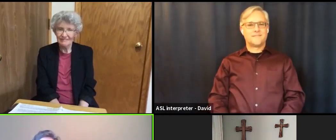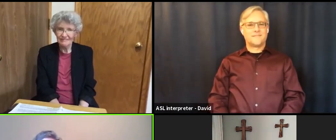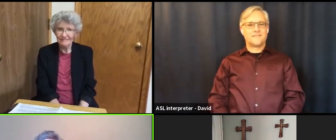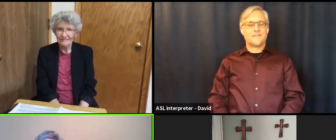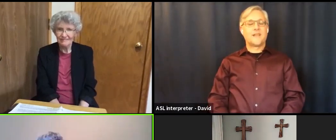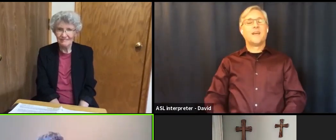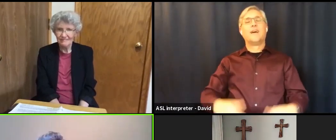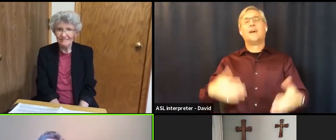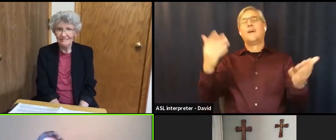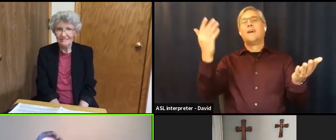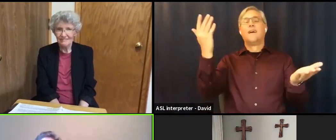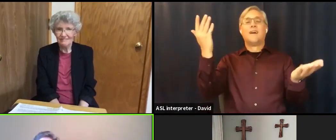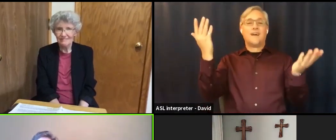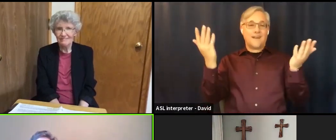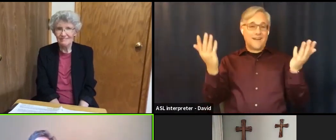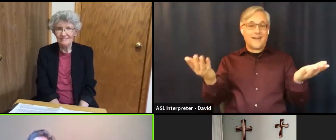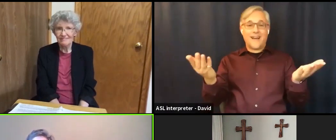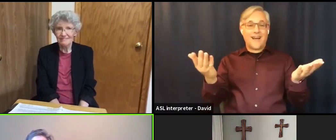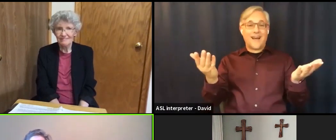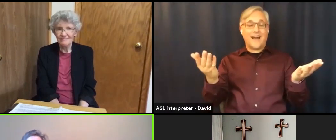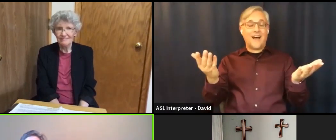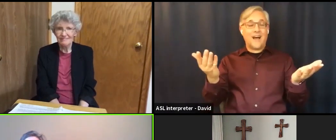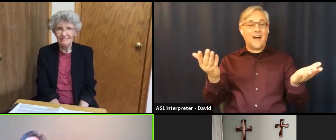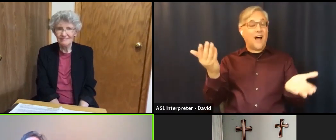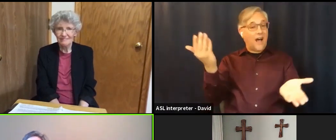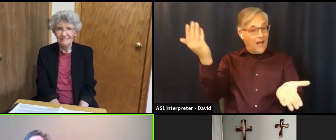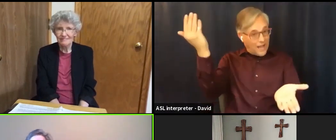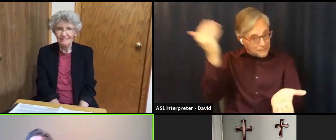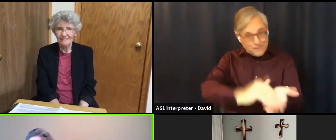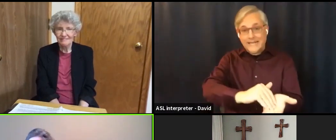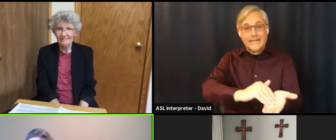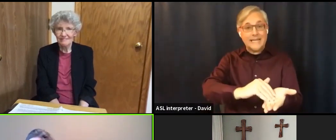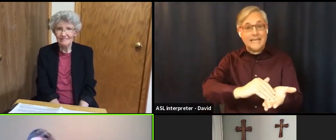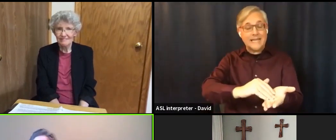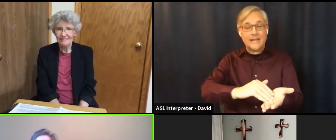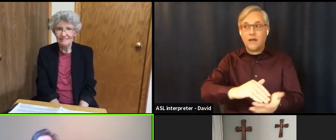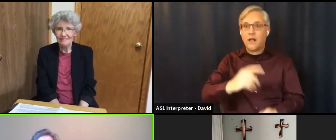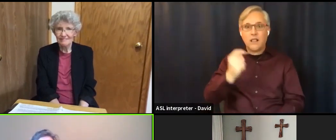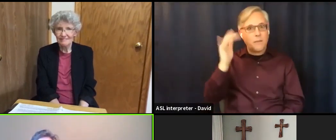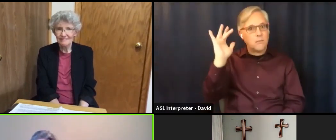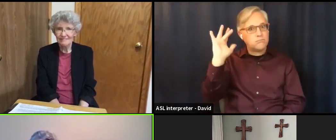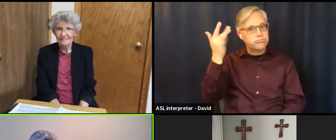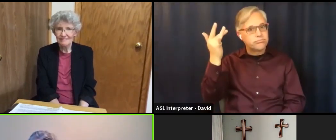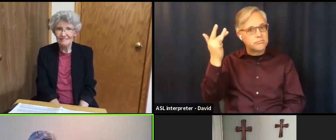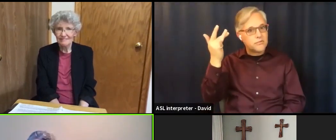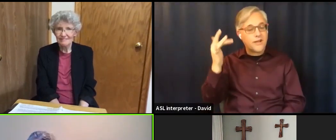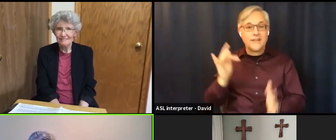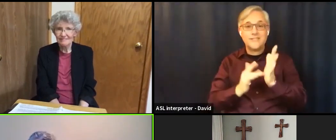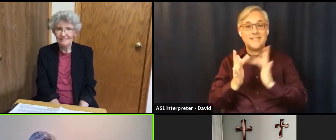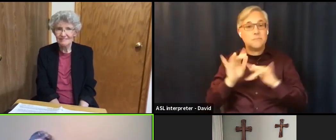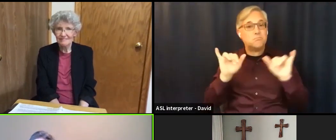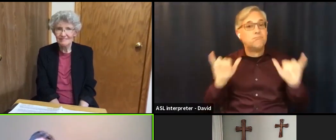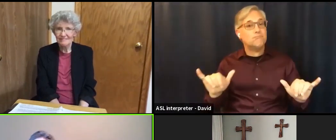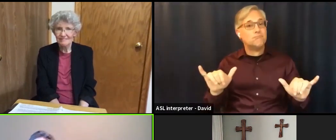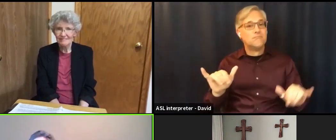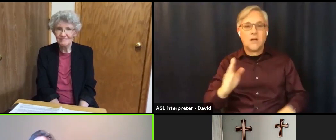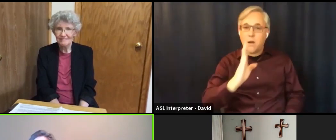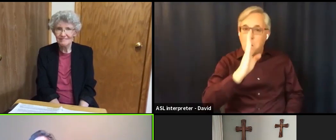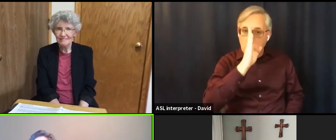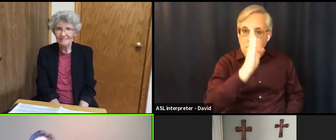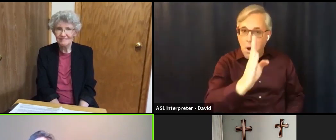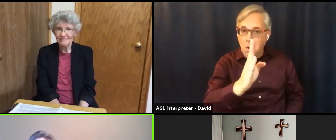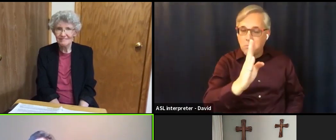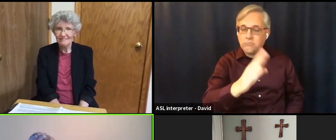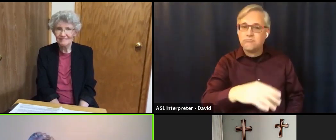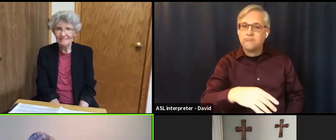And I think somewhat annoyingly, Jesus continues to be persistent and direct. But